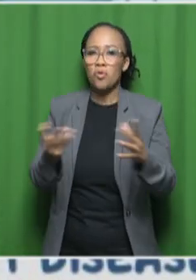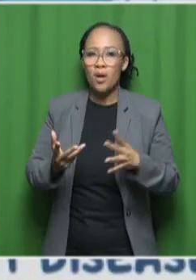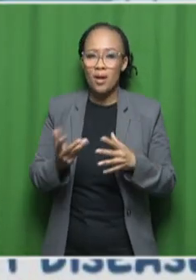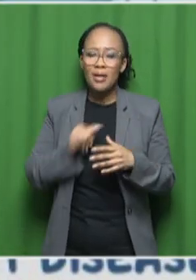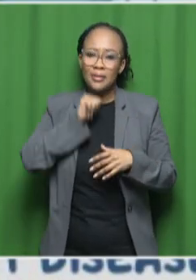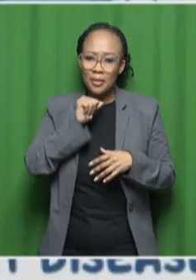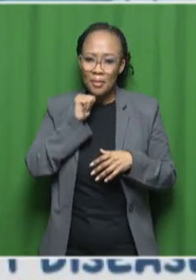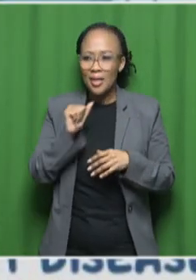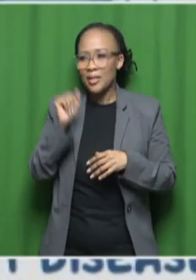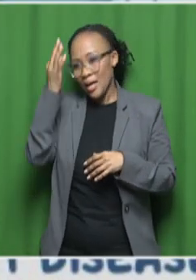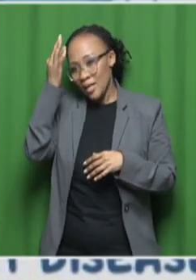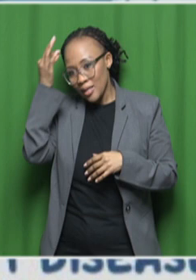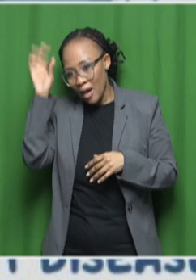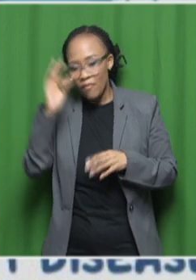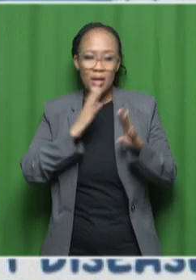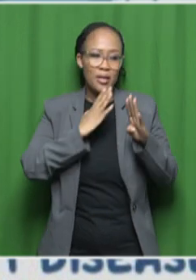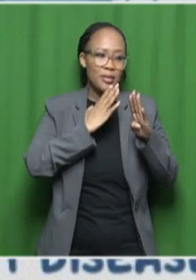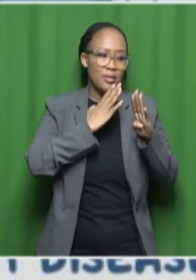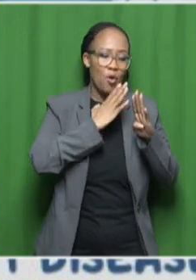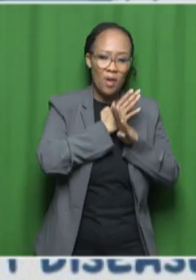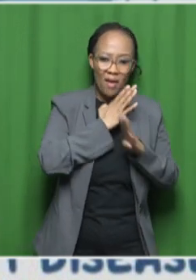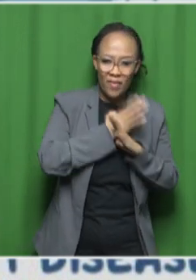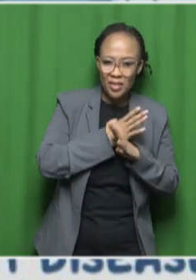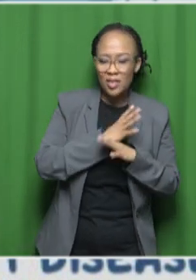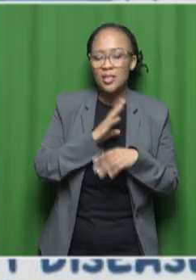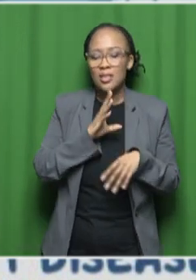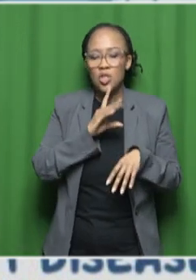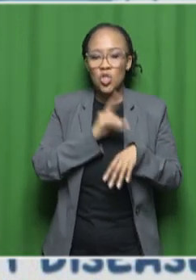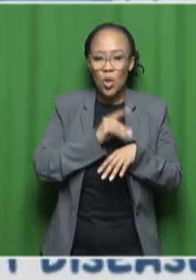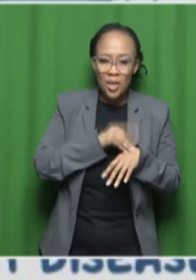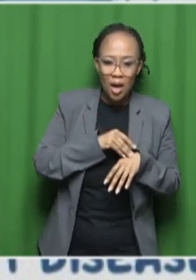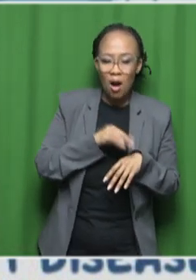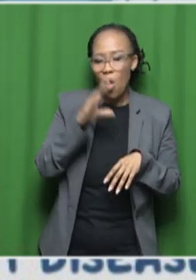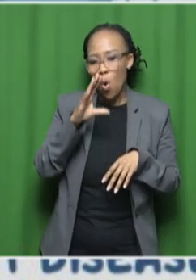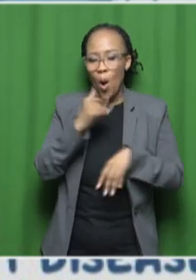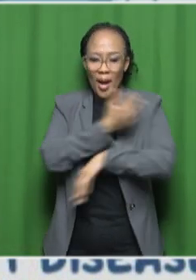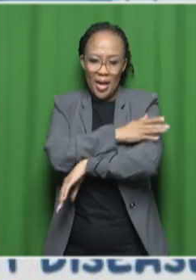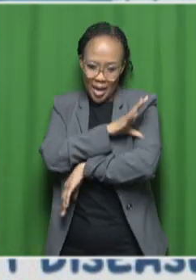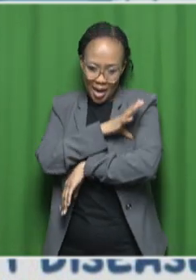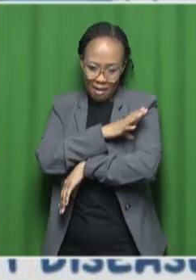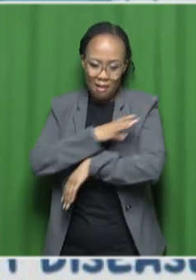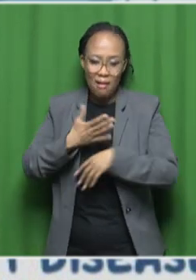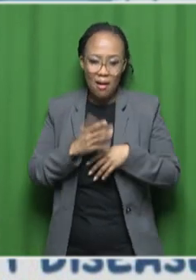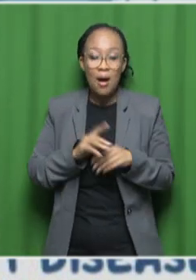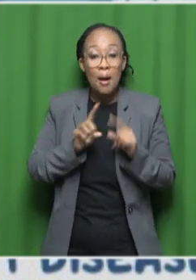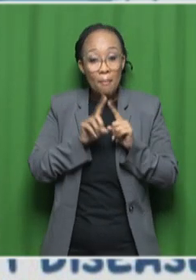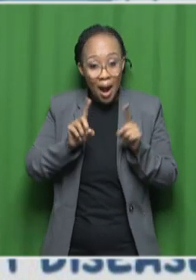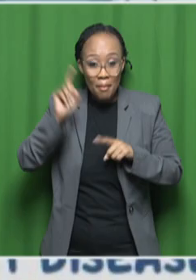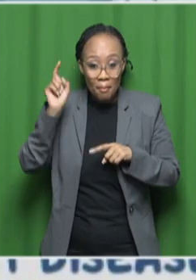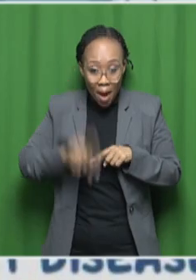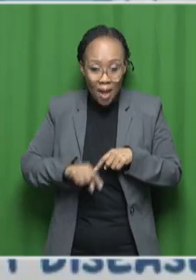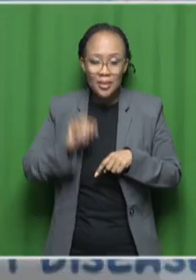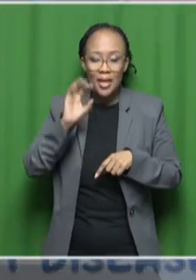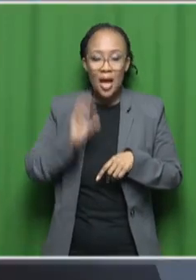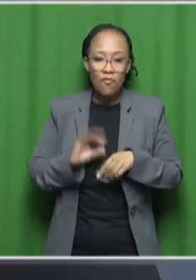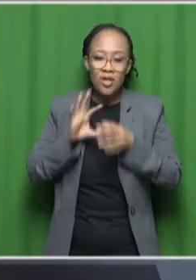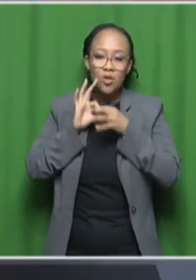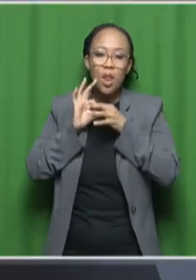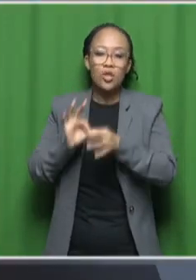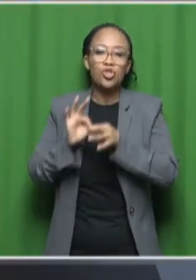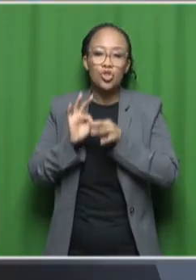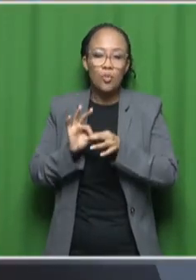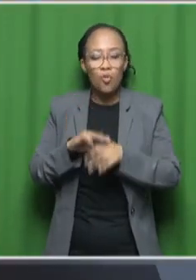whether it's a private doctor. It all depends on what you have access to. But it's about having a relationship with your healthcare provider